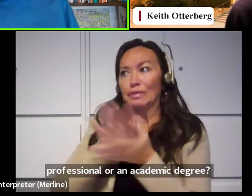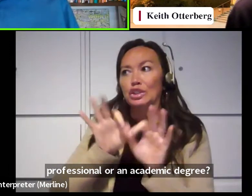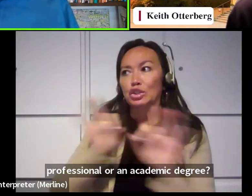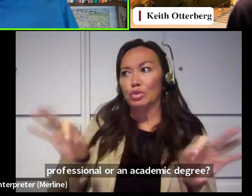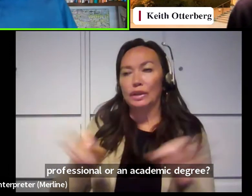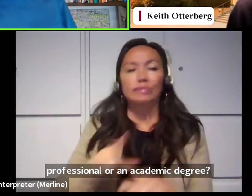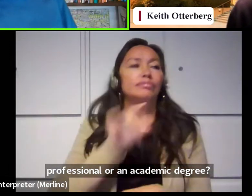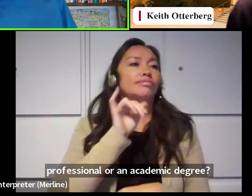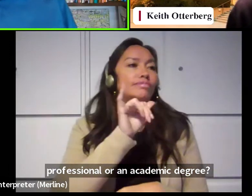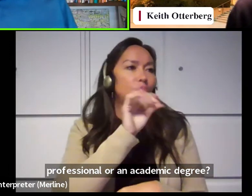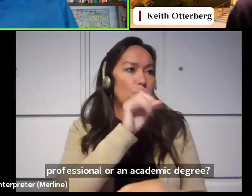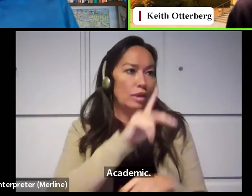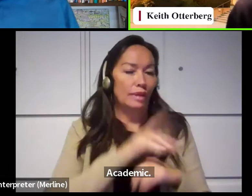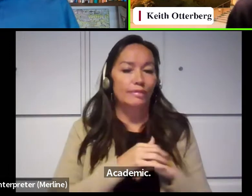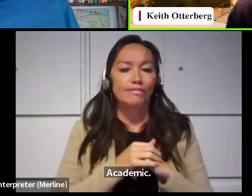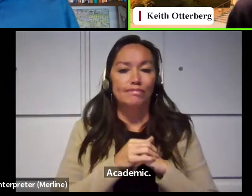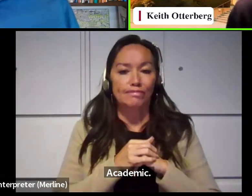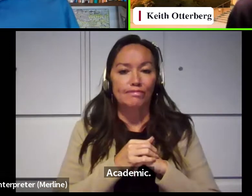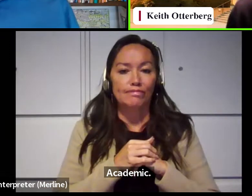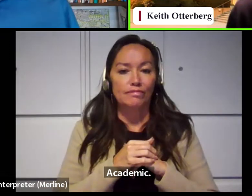Okay.